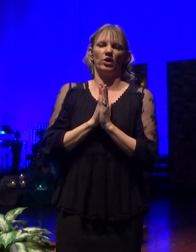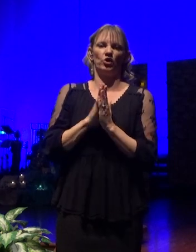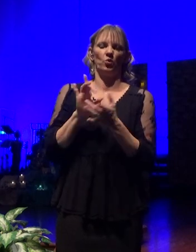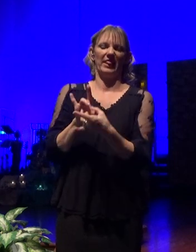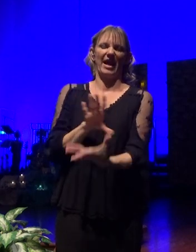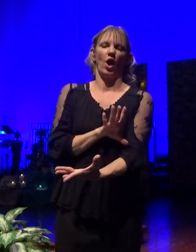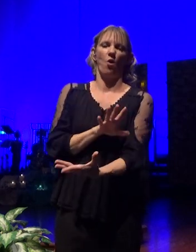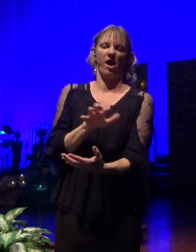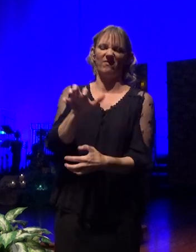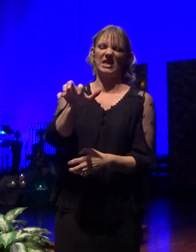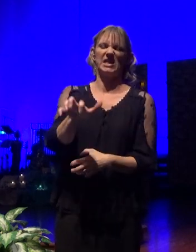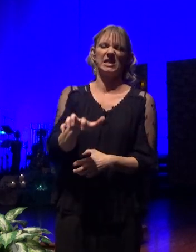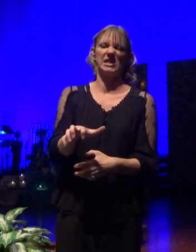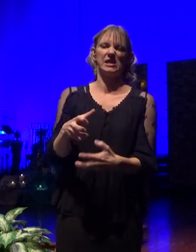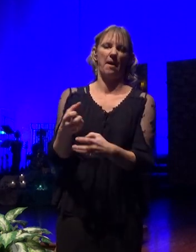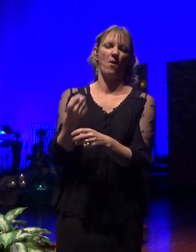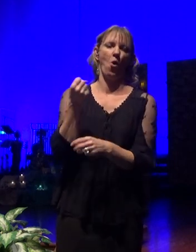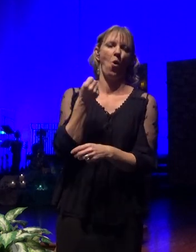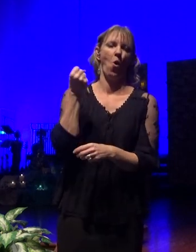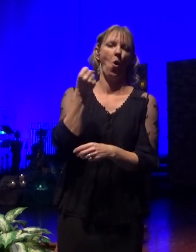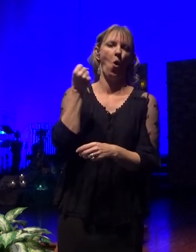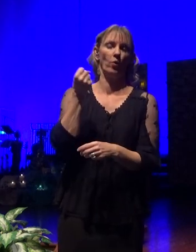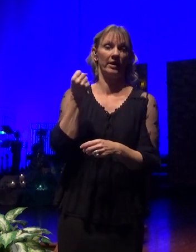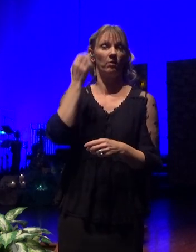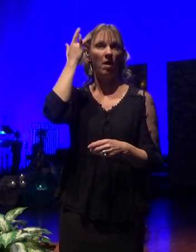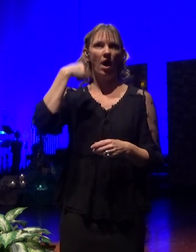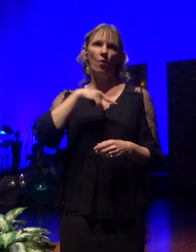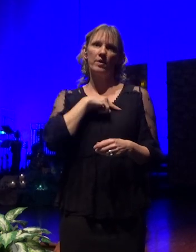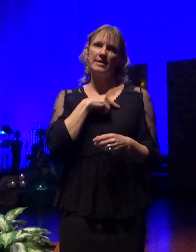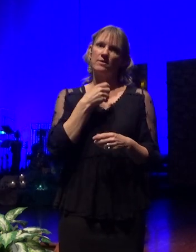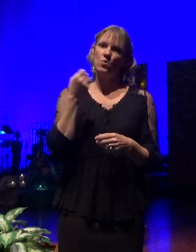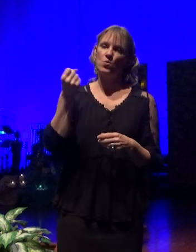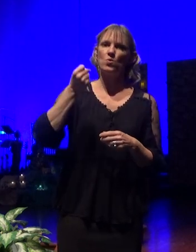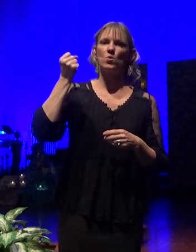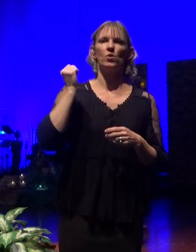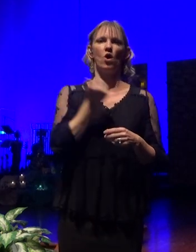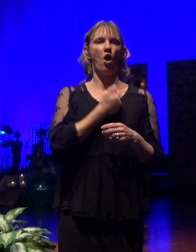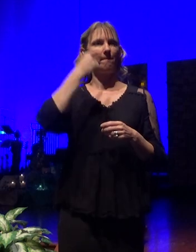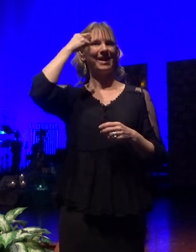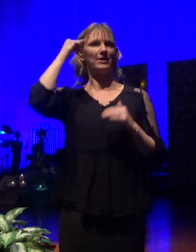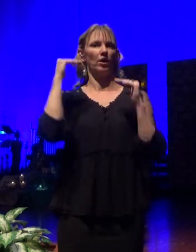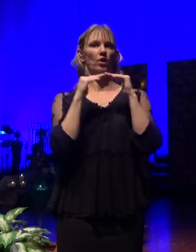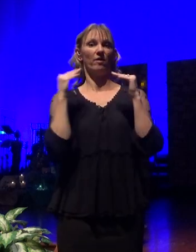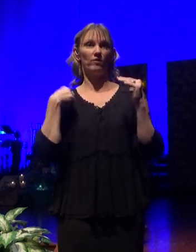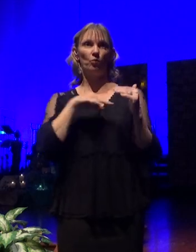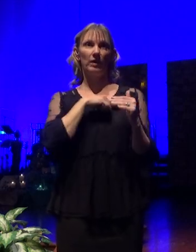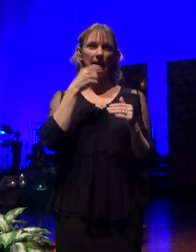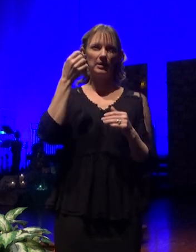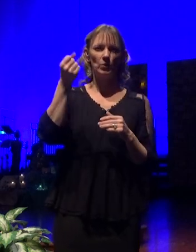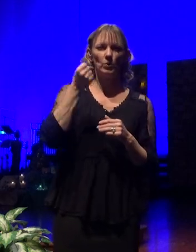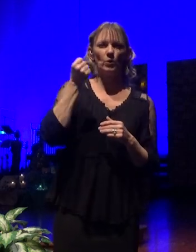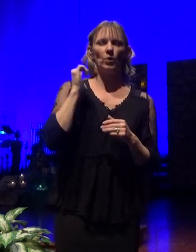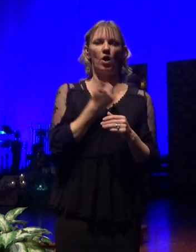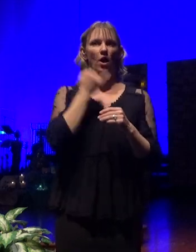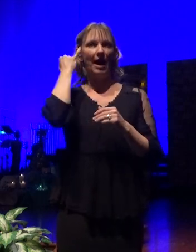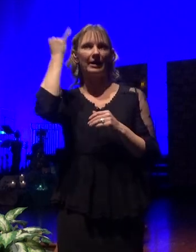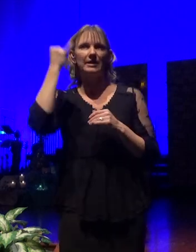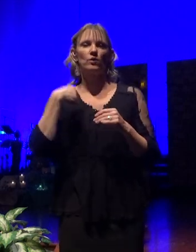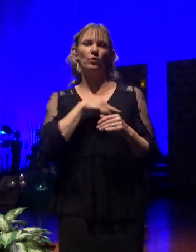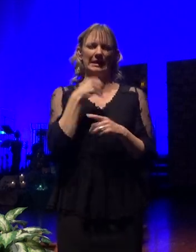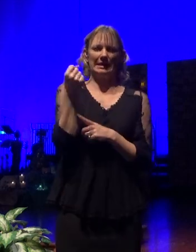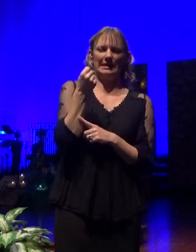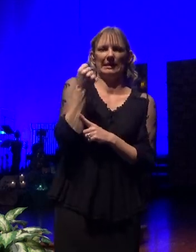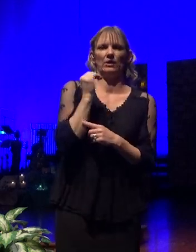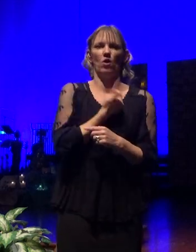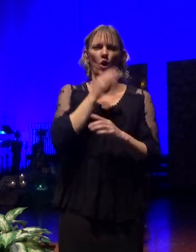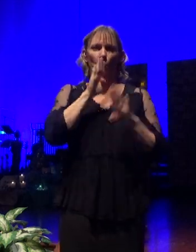And I like that because we cling, don't we, to our mental equivalents. We cling to our ideas. We cling to our worry. If someone says,